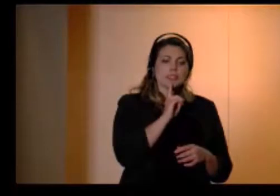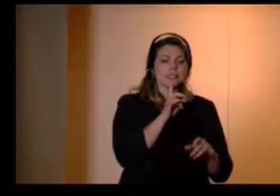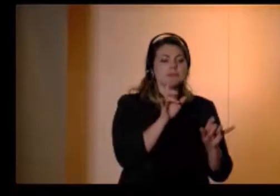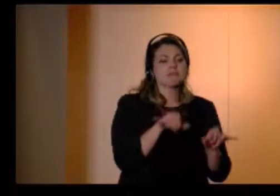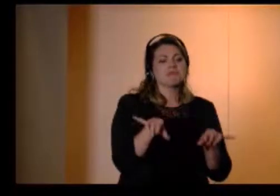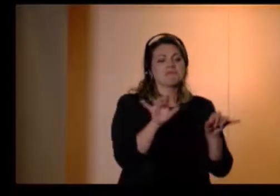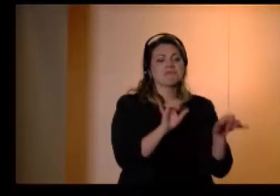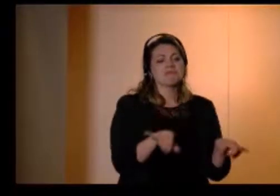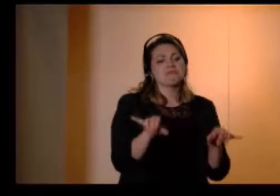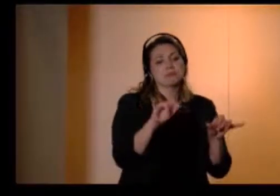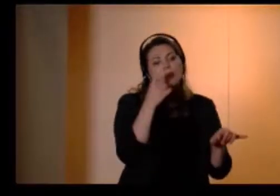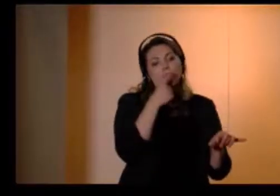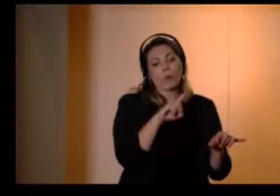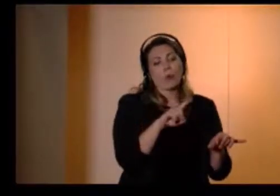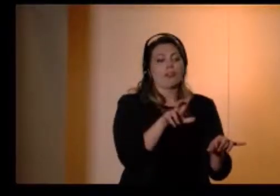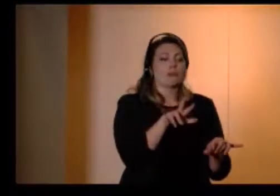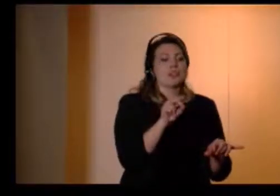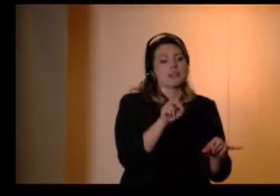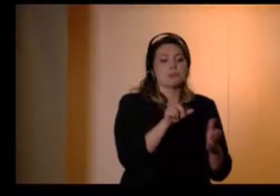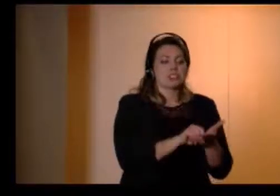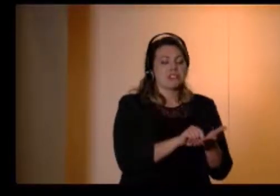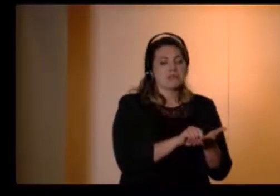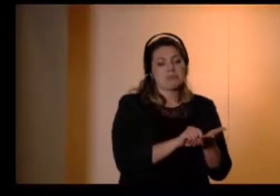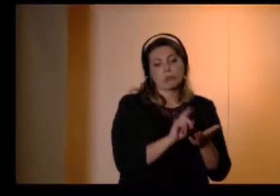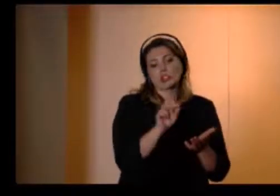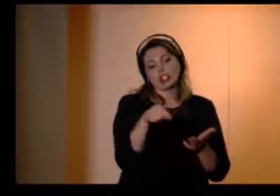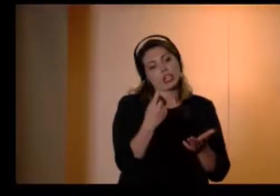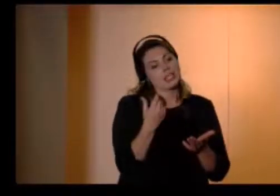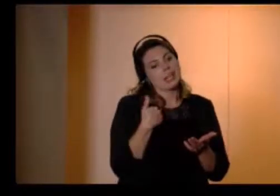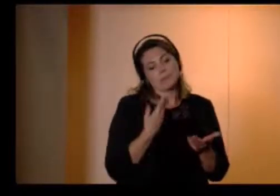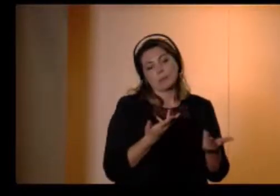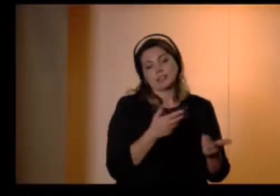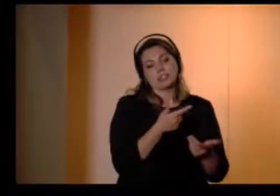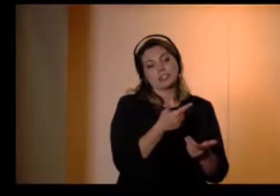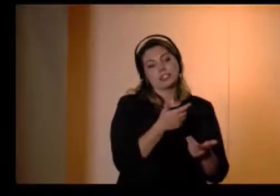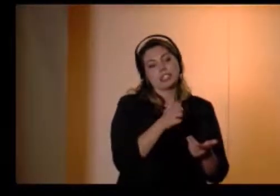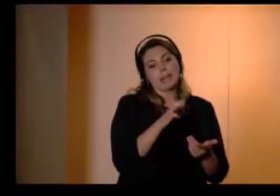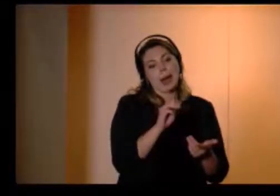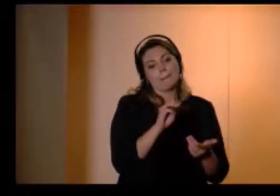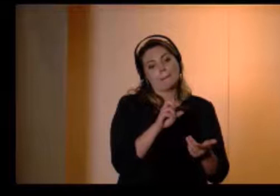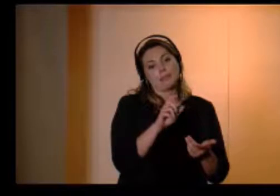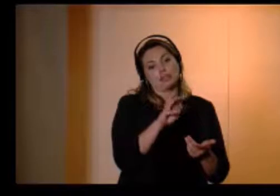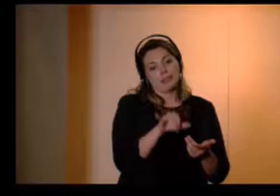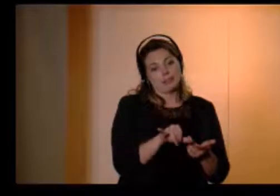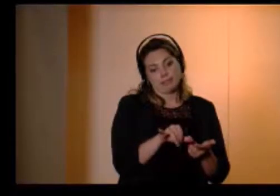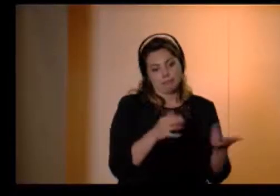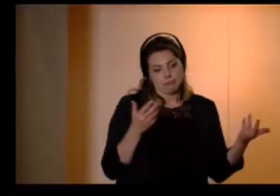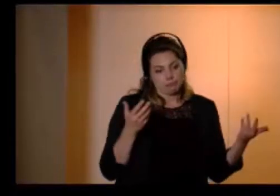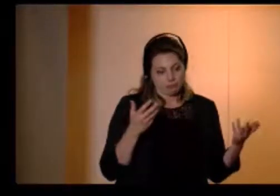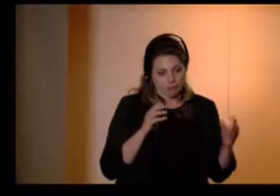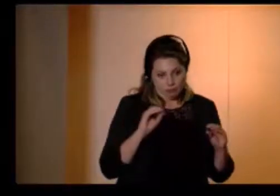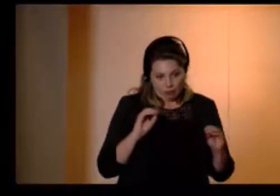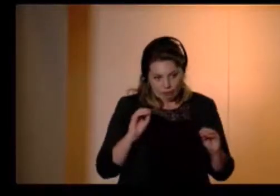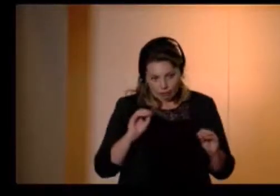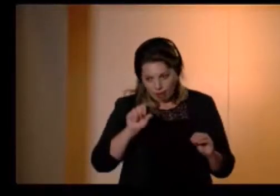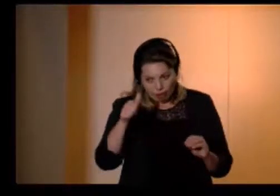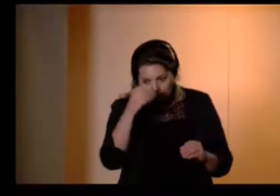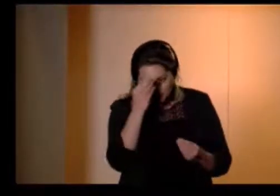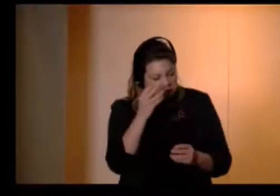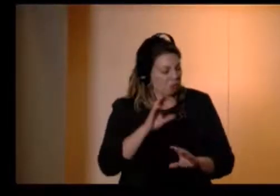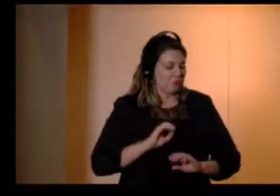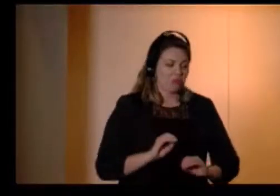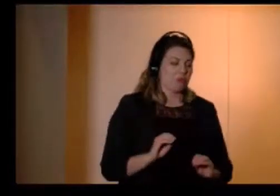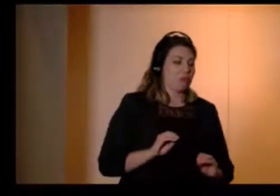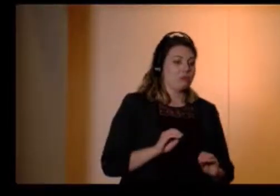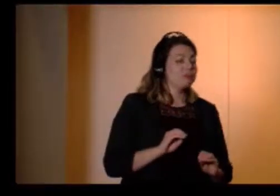quo in 3D printing. It just contains geometry. That's it. So you have no other information about it. I kind of